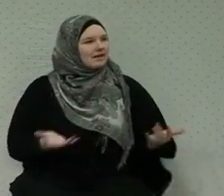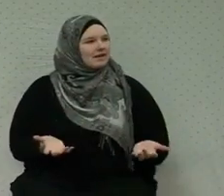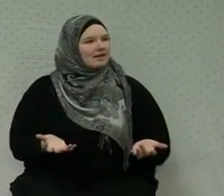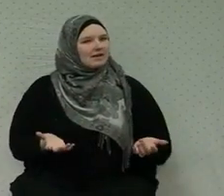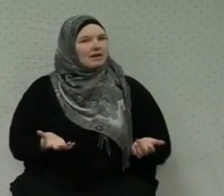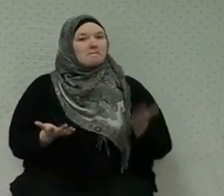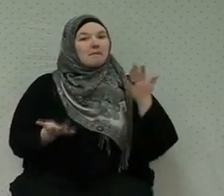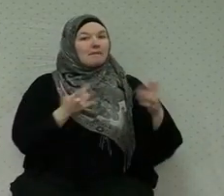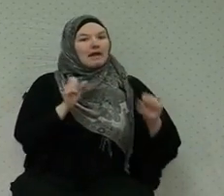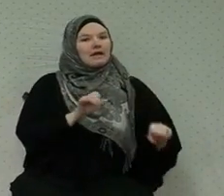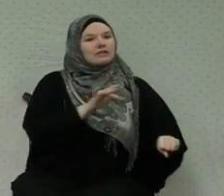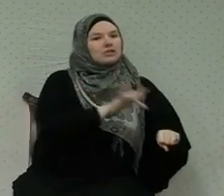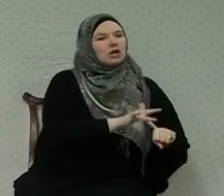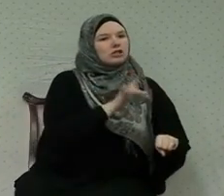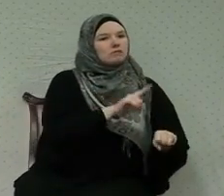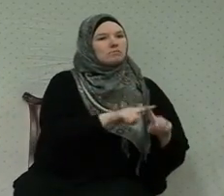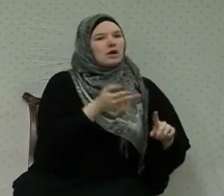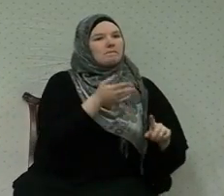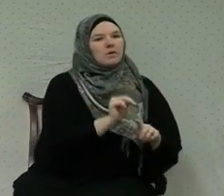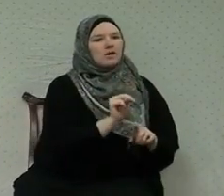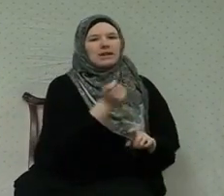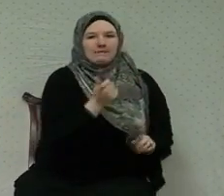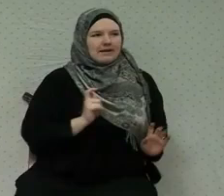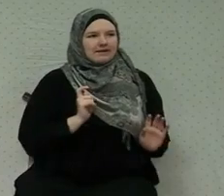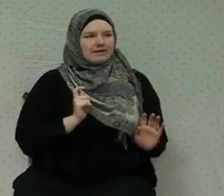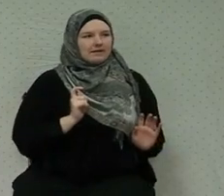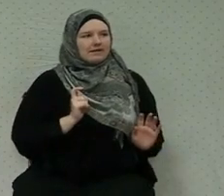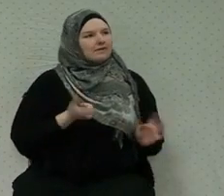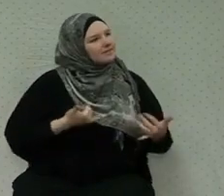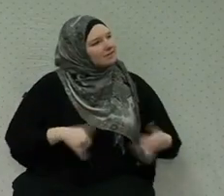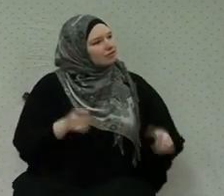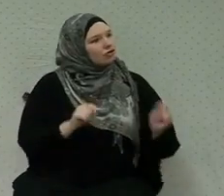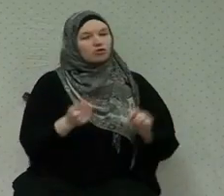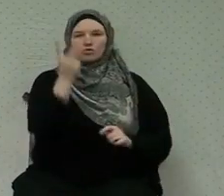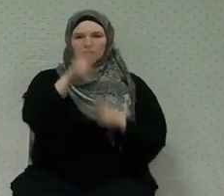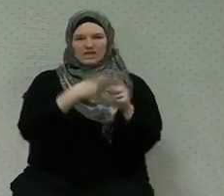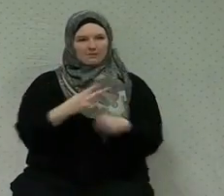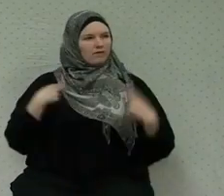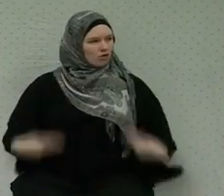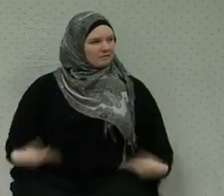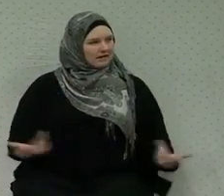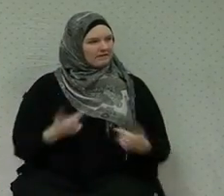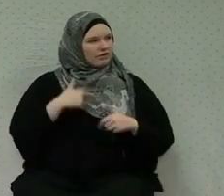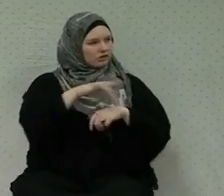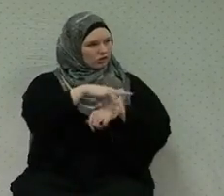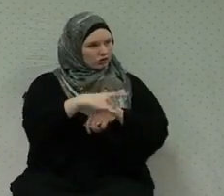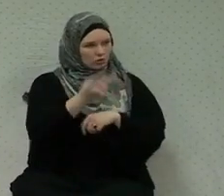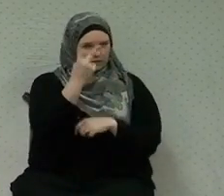not get burned? We're still trying. So there are two types of humans living on this earth.